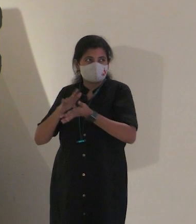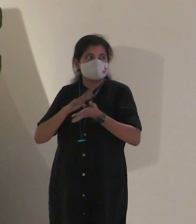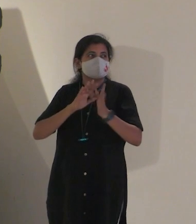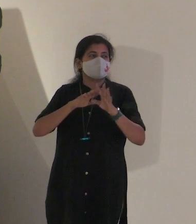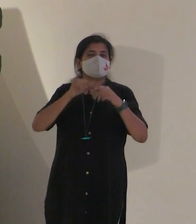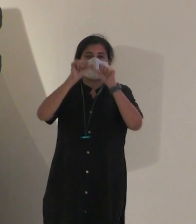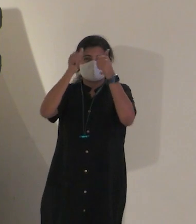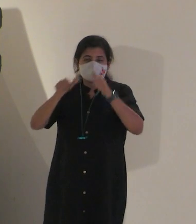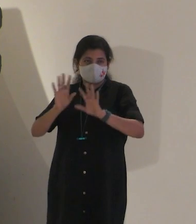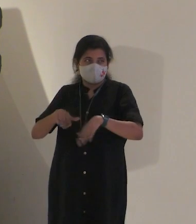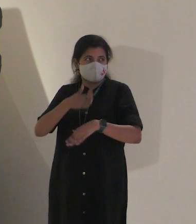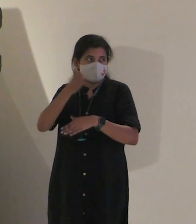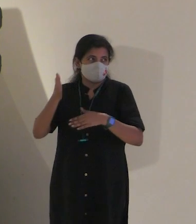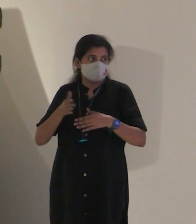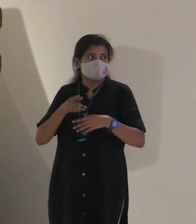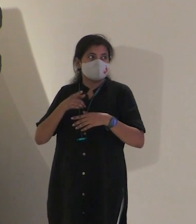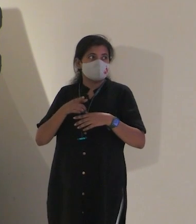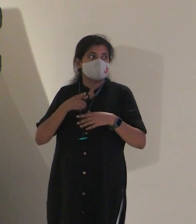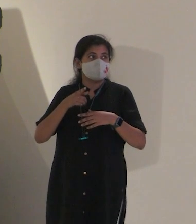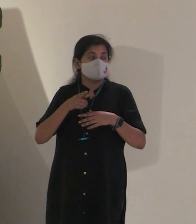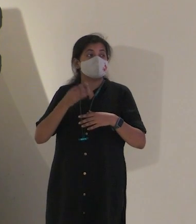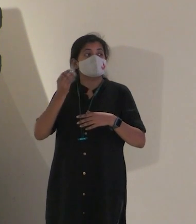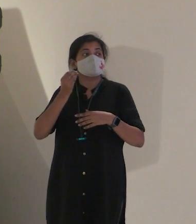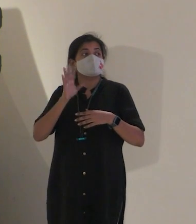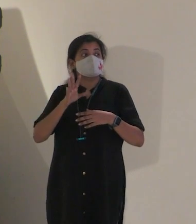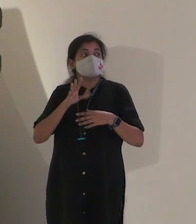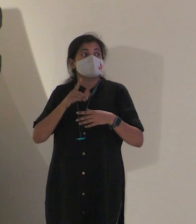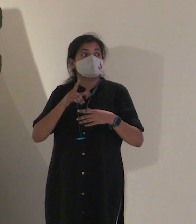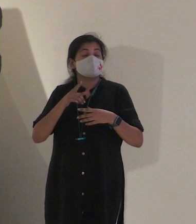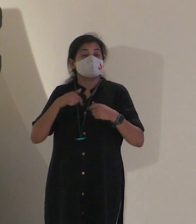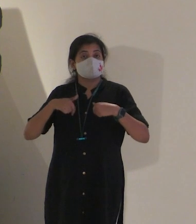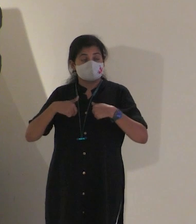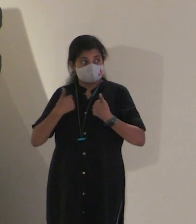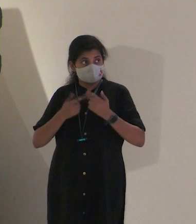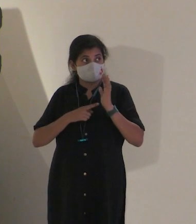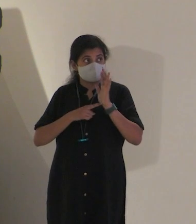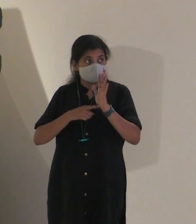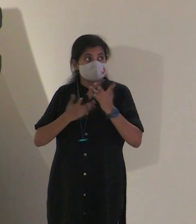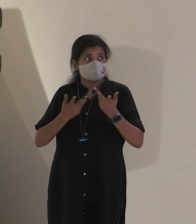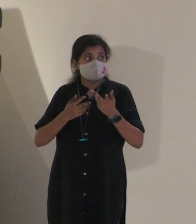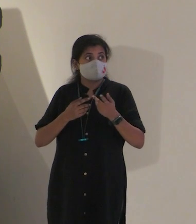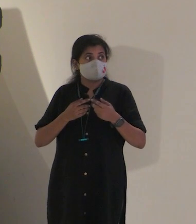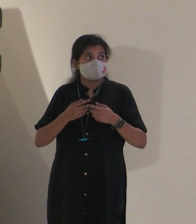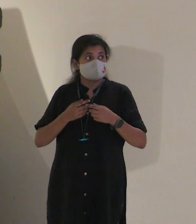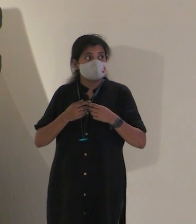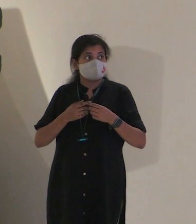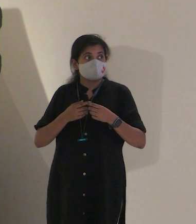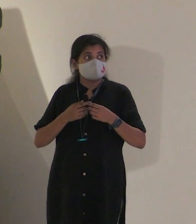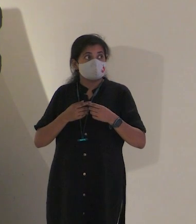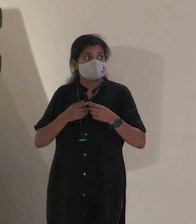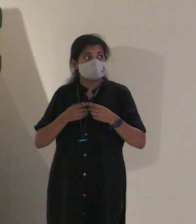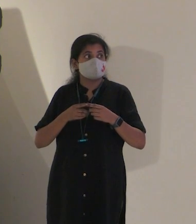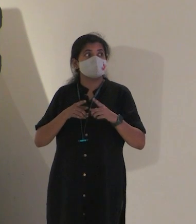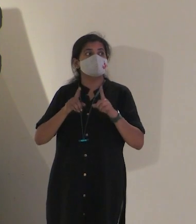that. And it's a classic case of imperial self-representation. Lord Cornwallis was he was a